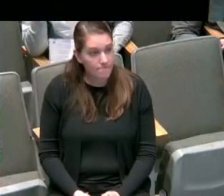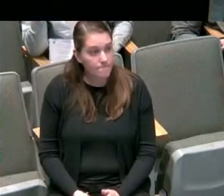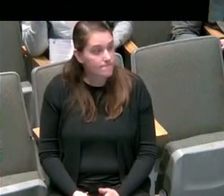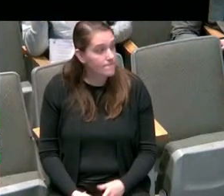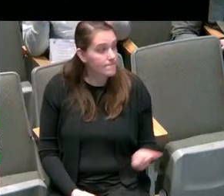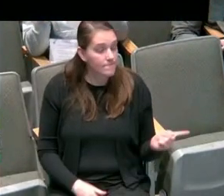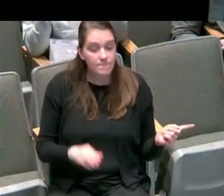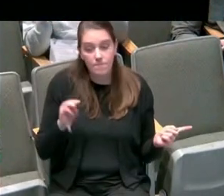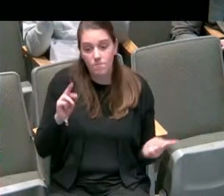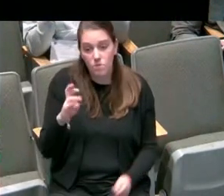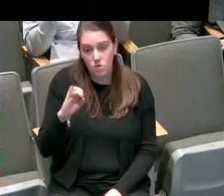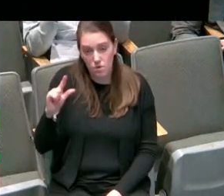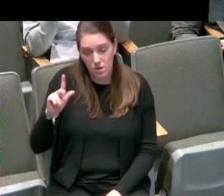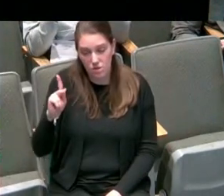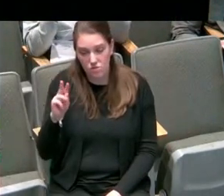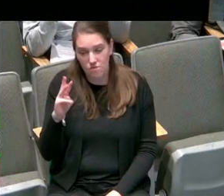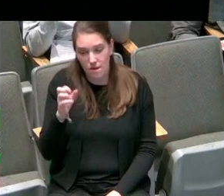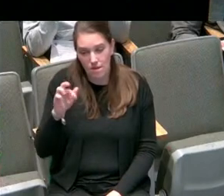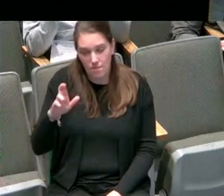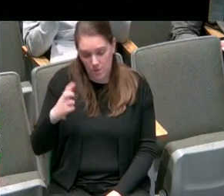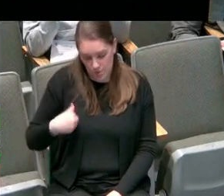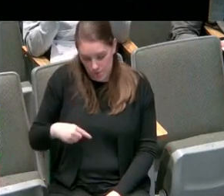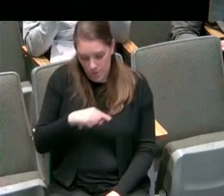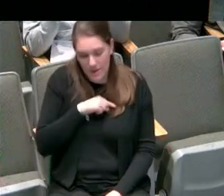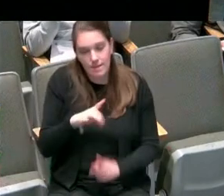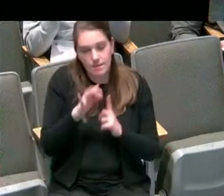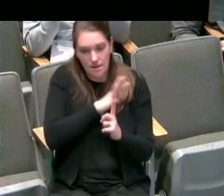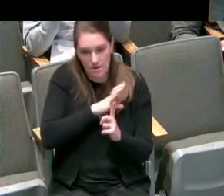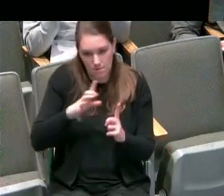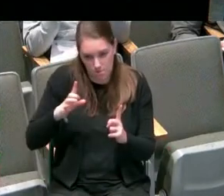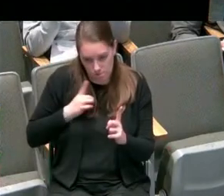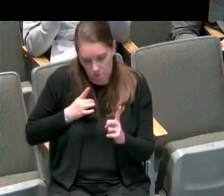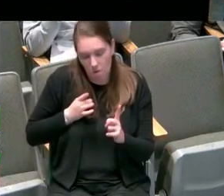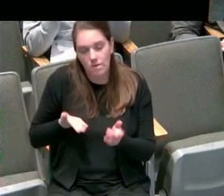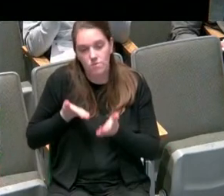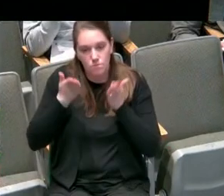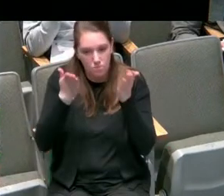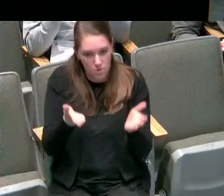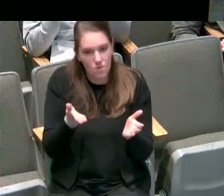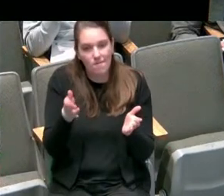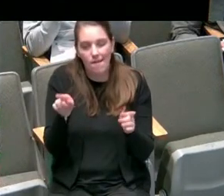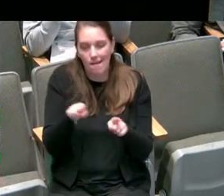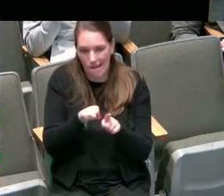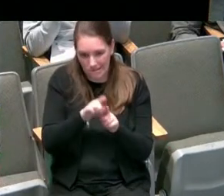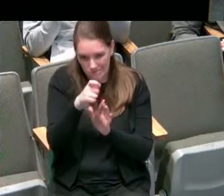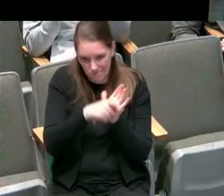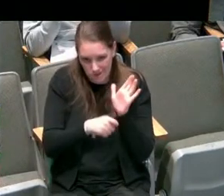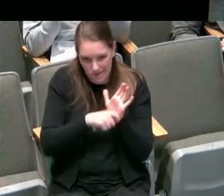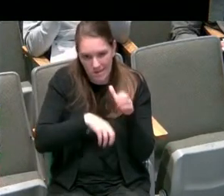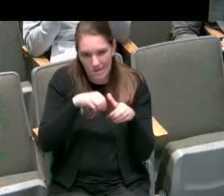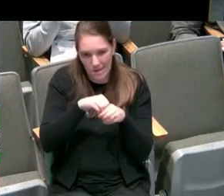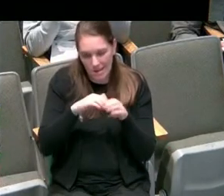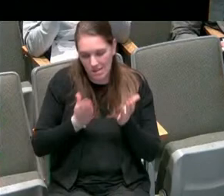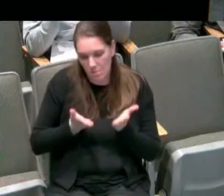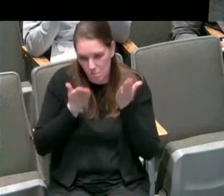the samiro creamer but we the select board moves the article as written in the Motions or an emotions document